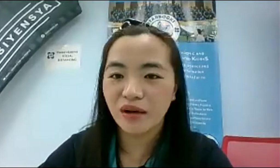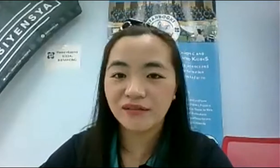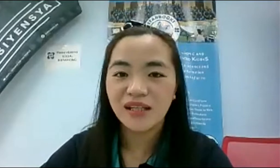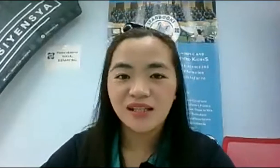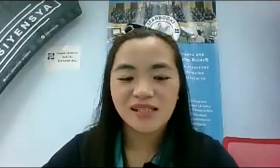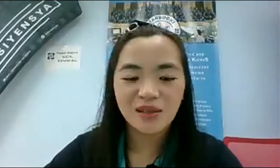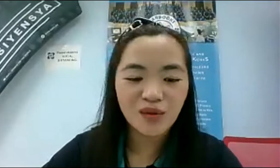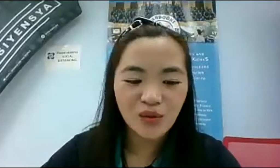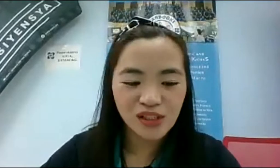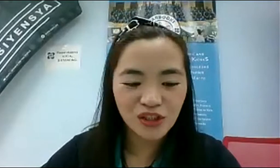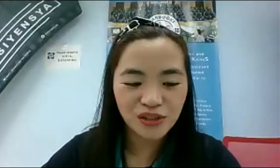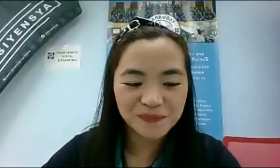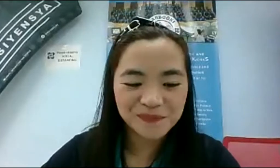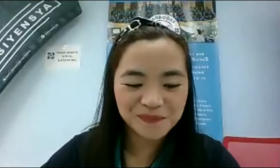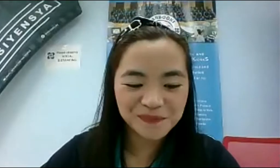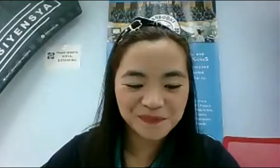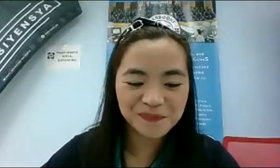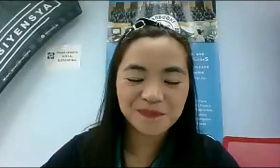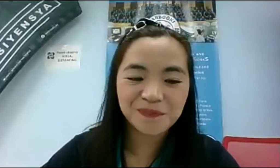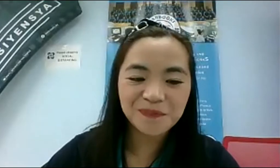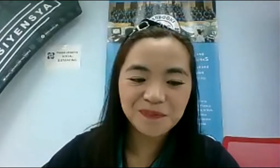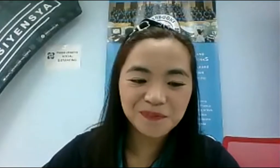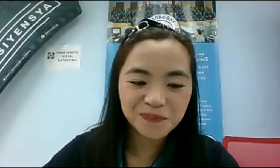have some question.